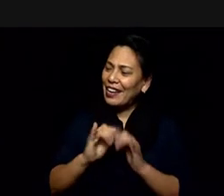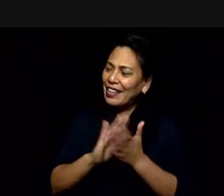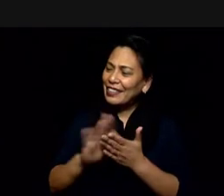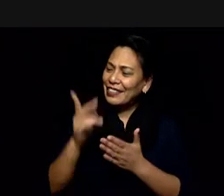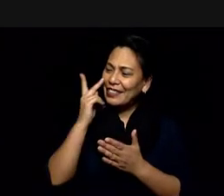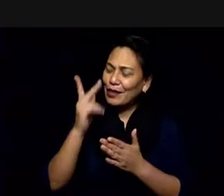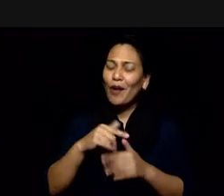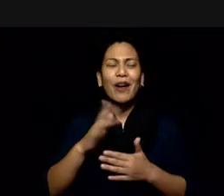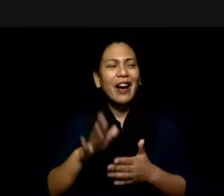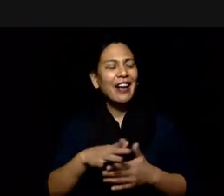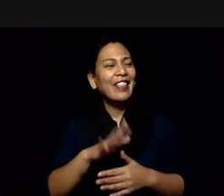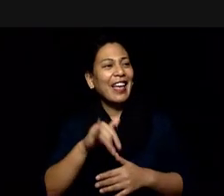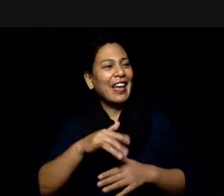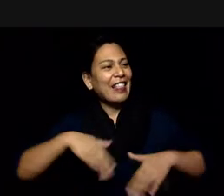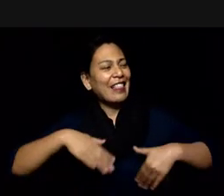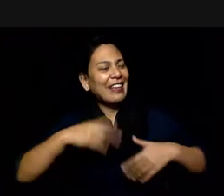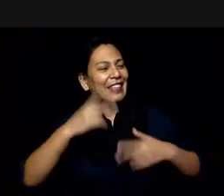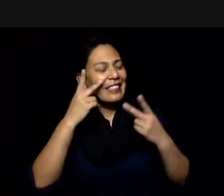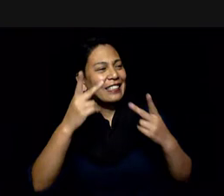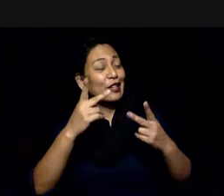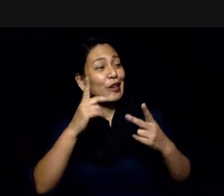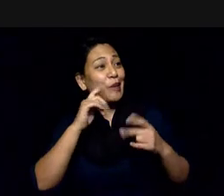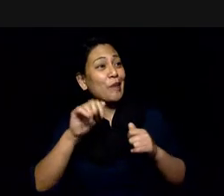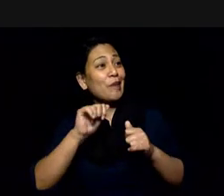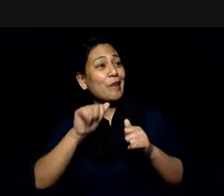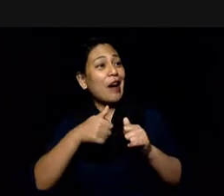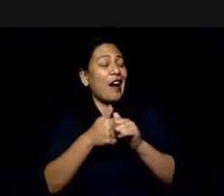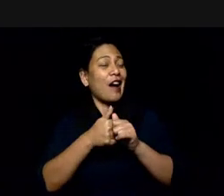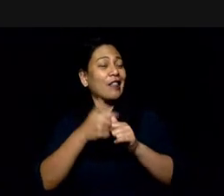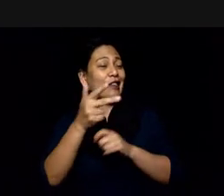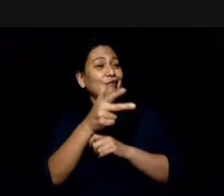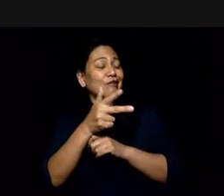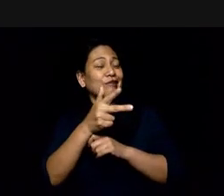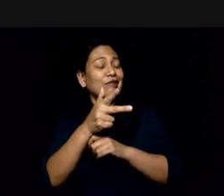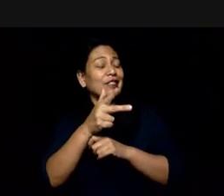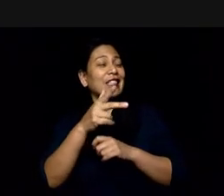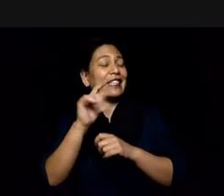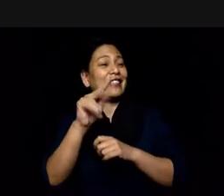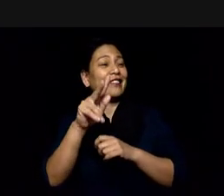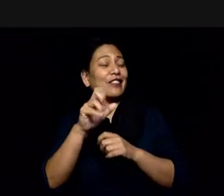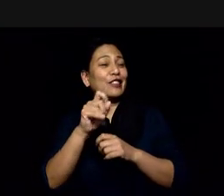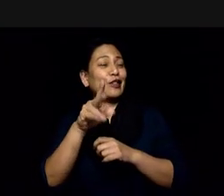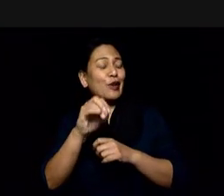to see you. I didn't get to actually say hi behind the television studio of this moment.